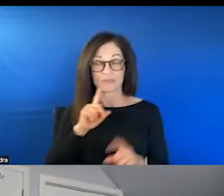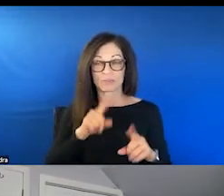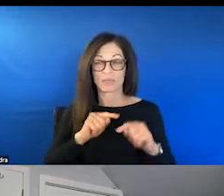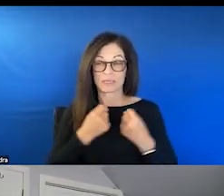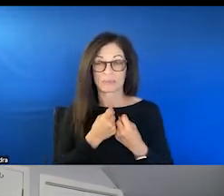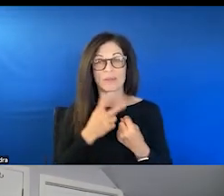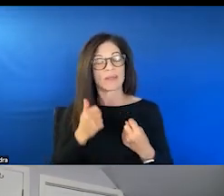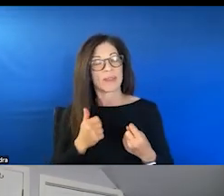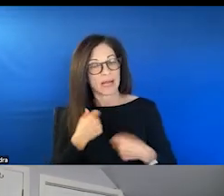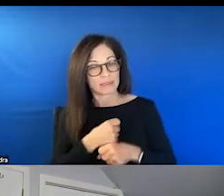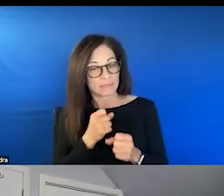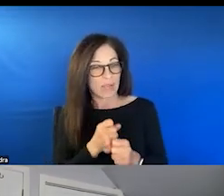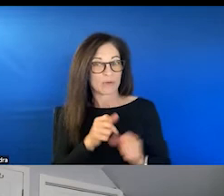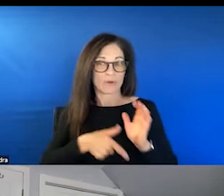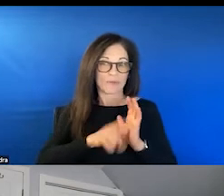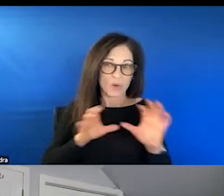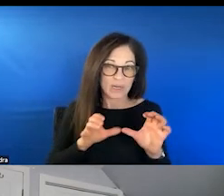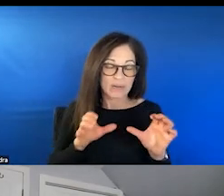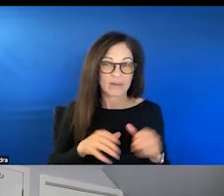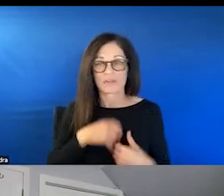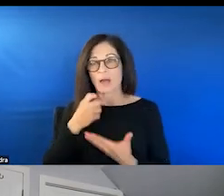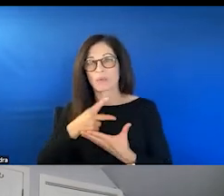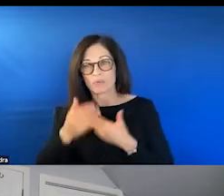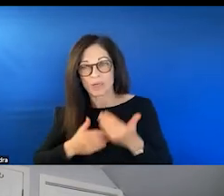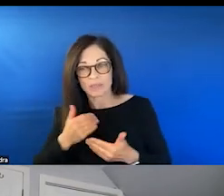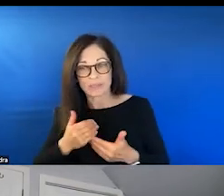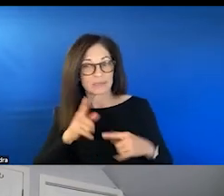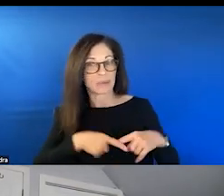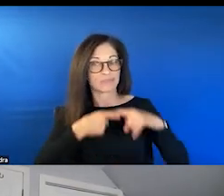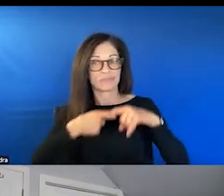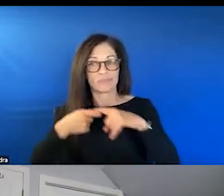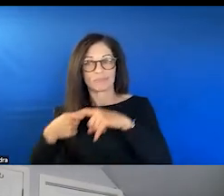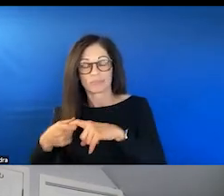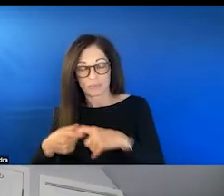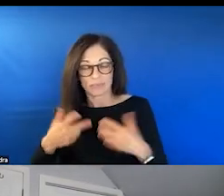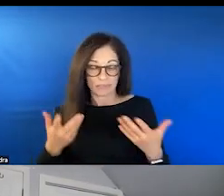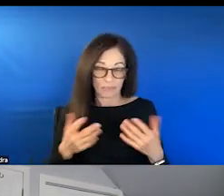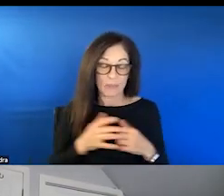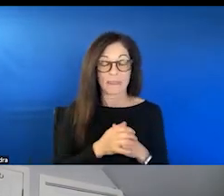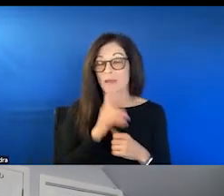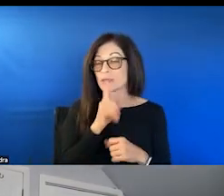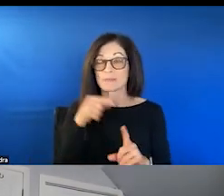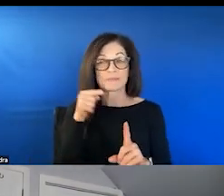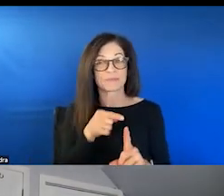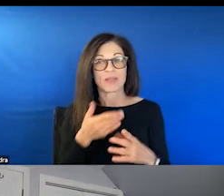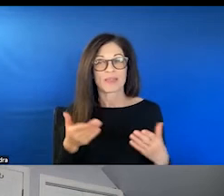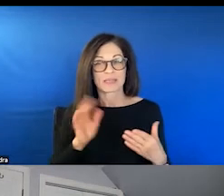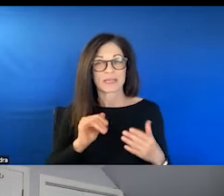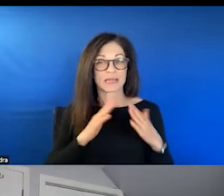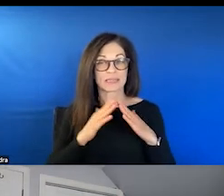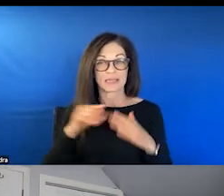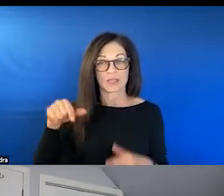leadership review activities, the approval processes, you name it. So long story short, things like the city's